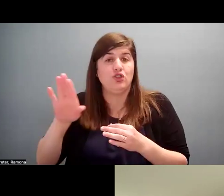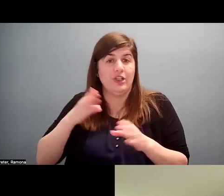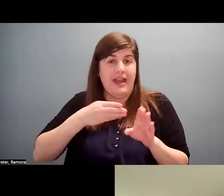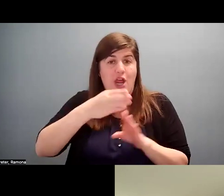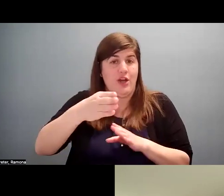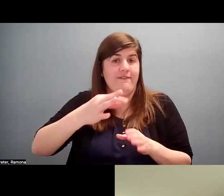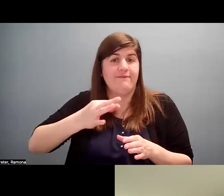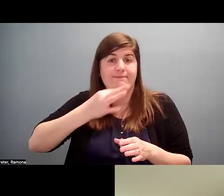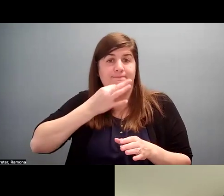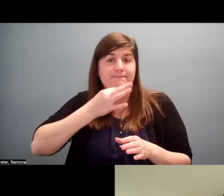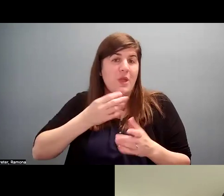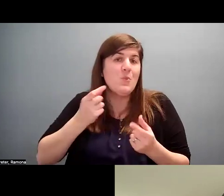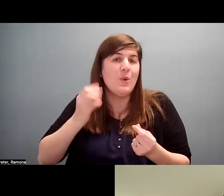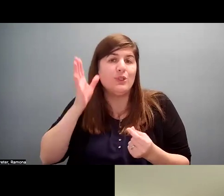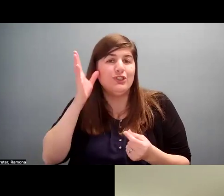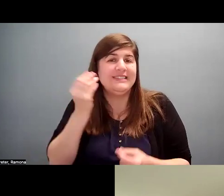expertise, what would it be?